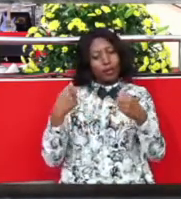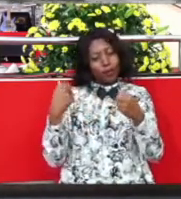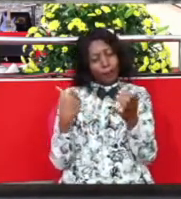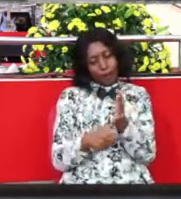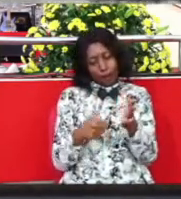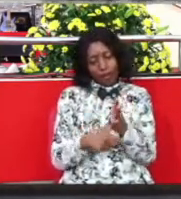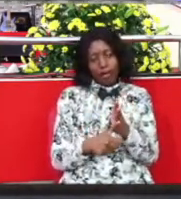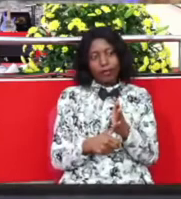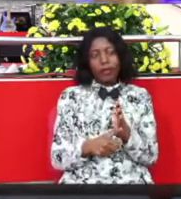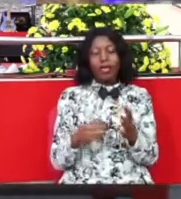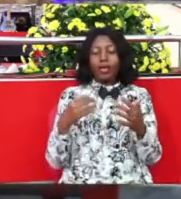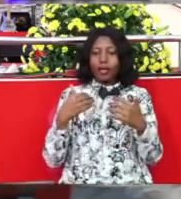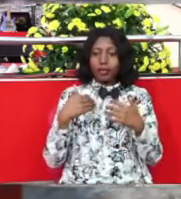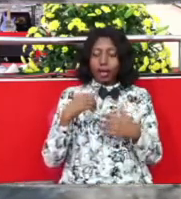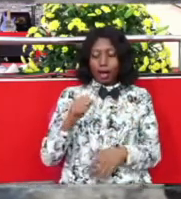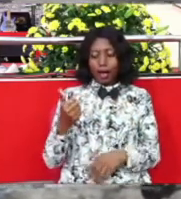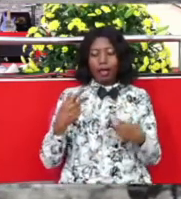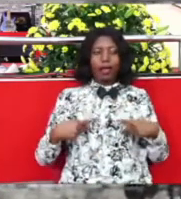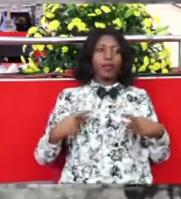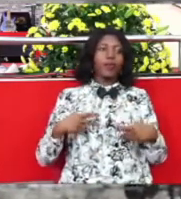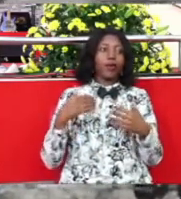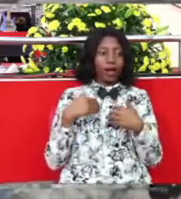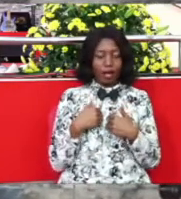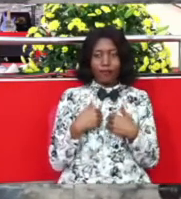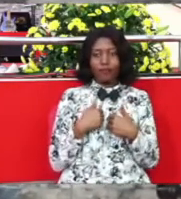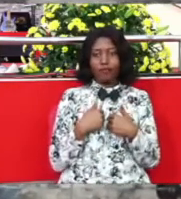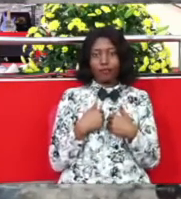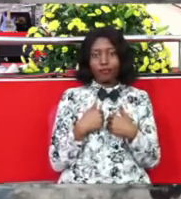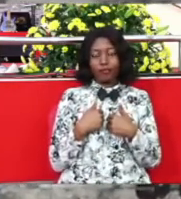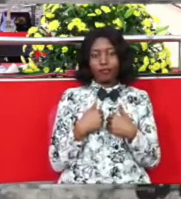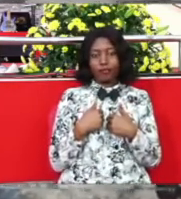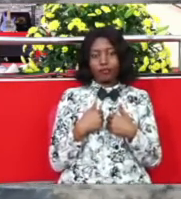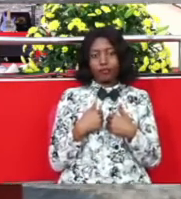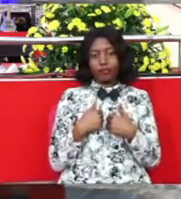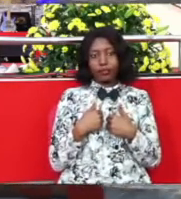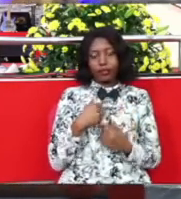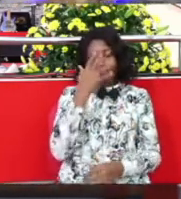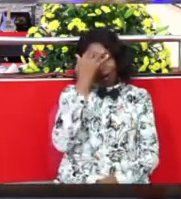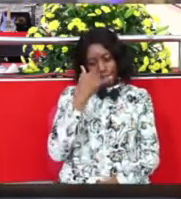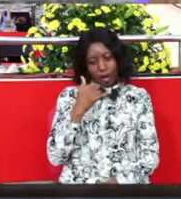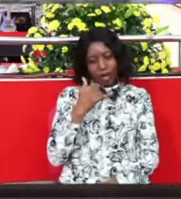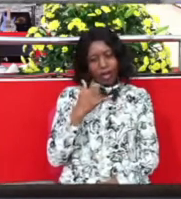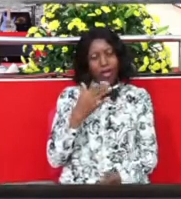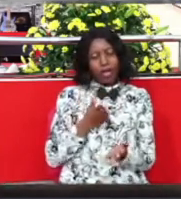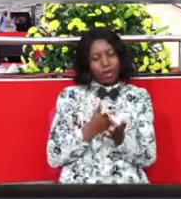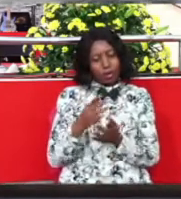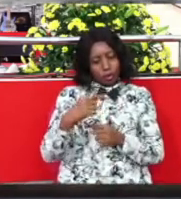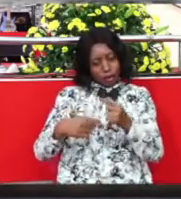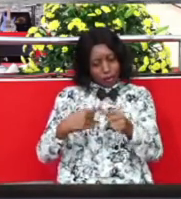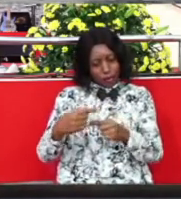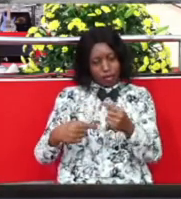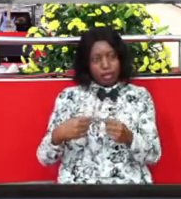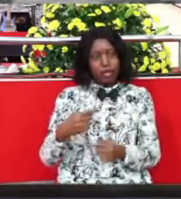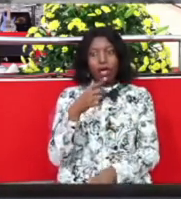Utaanza kutamania kuunganishwa na mambo ambayo pia yanahusiana na watu wale wengine. Because in the process there is some sacrifice that you are